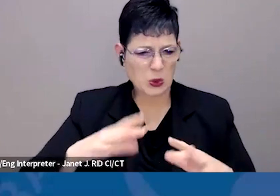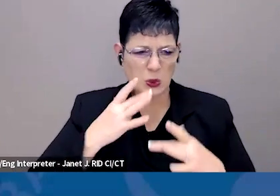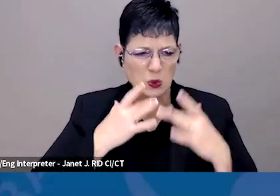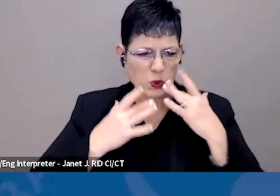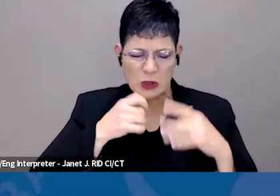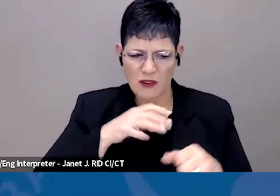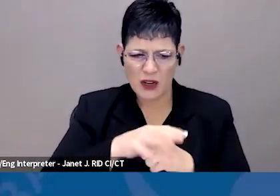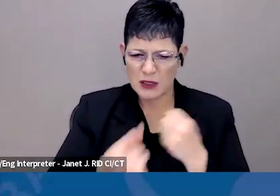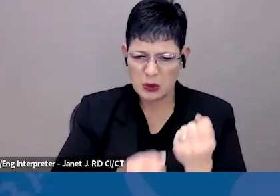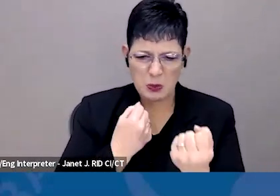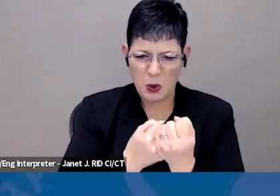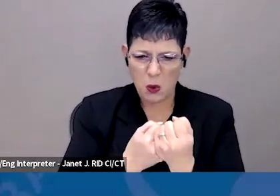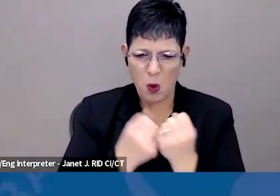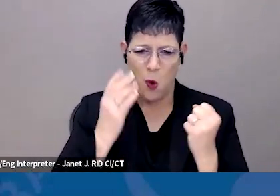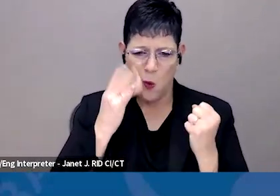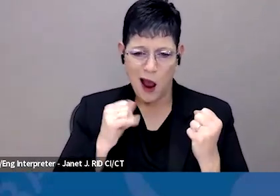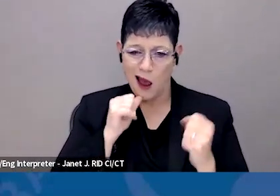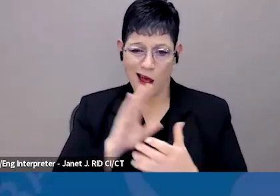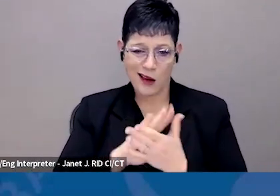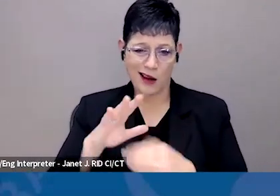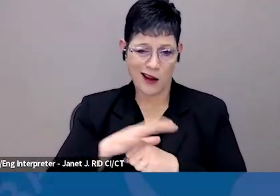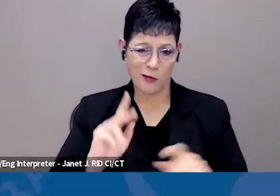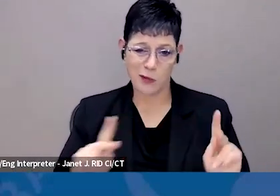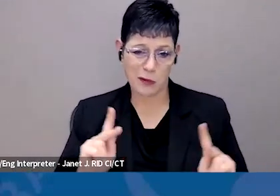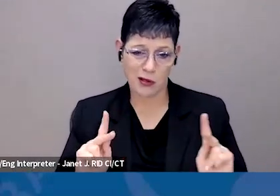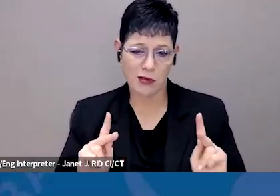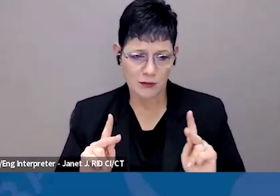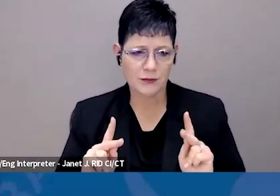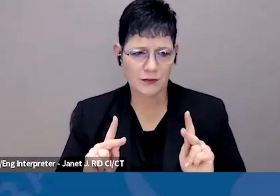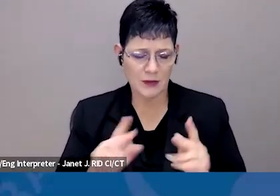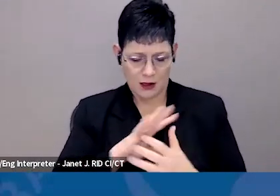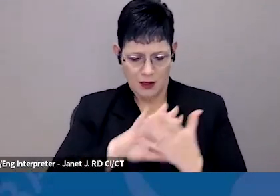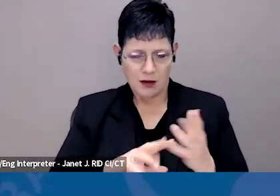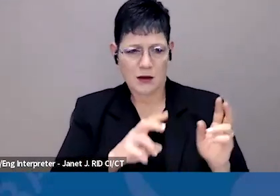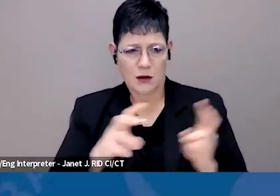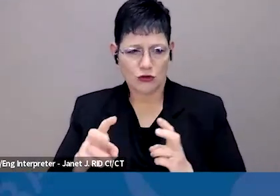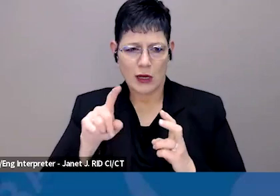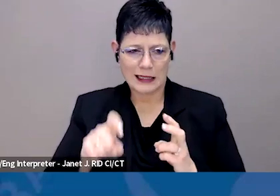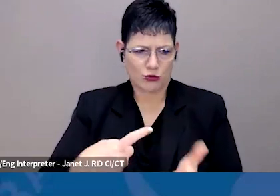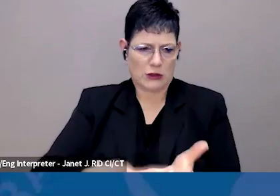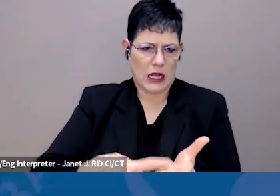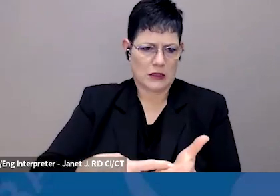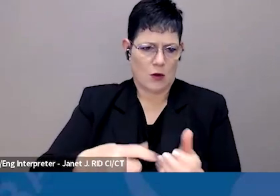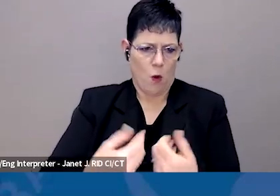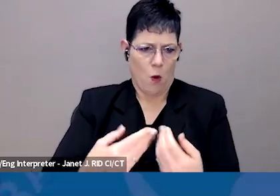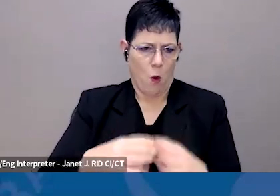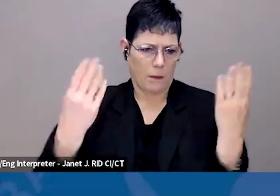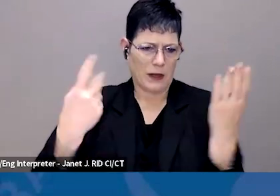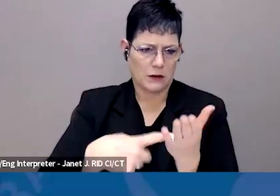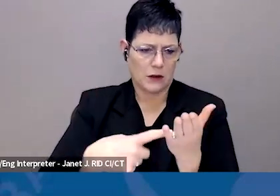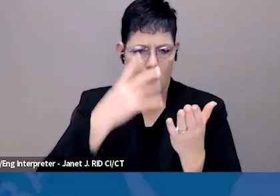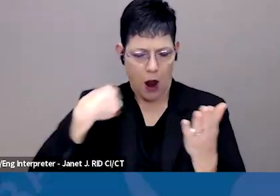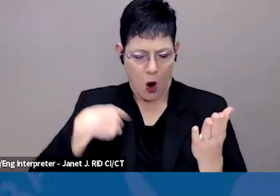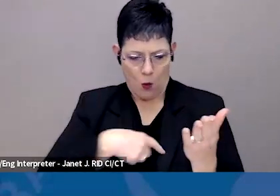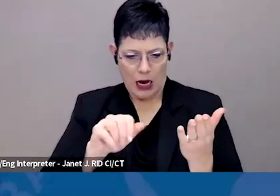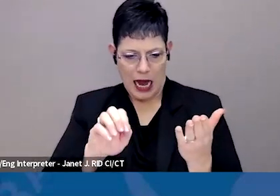qualified families because they have a shortage of personnel. These issues need to be addressed. And that is why ACL